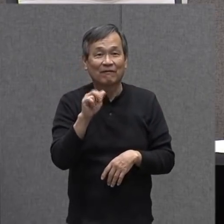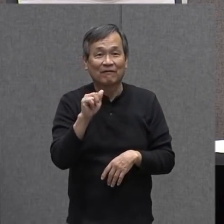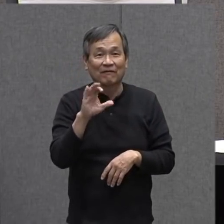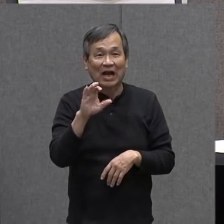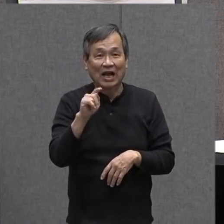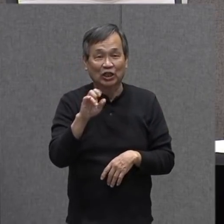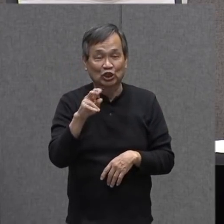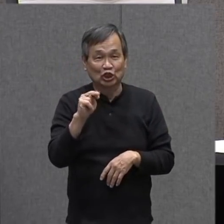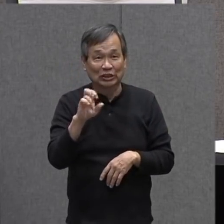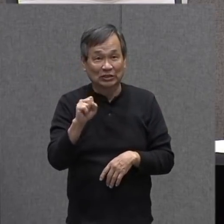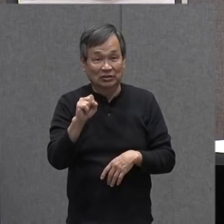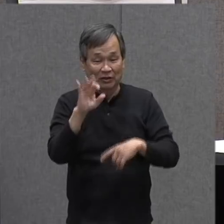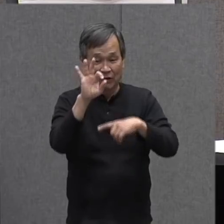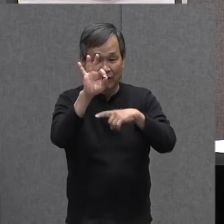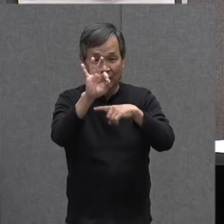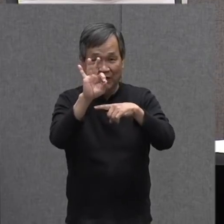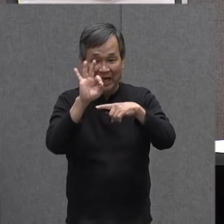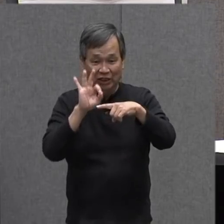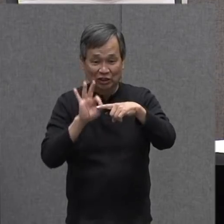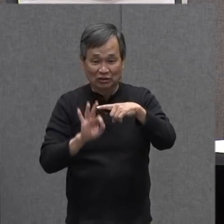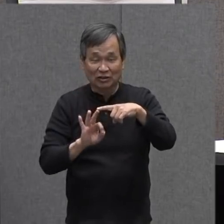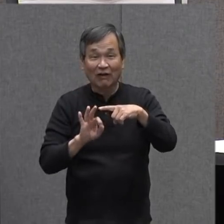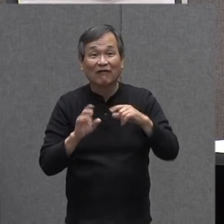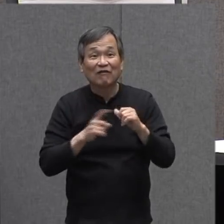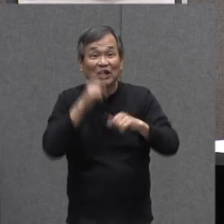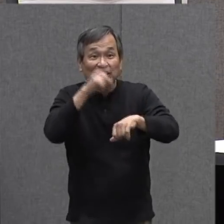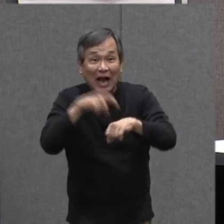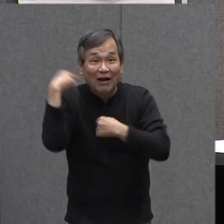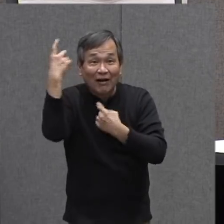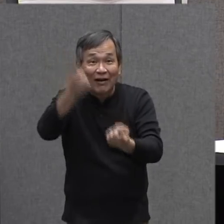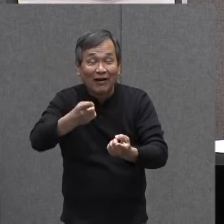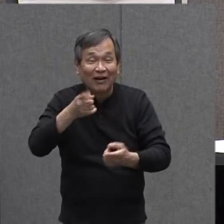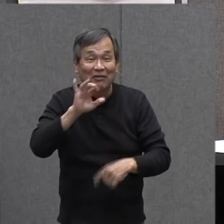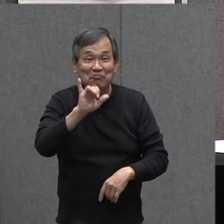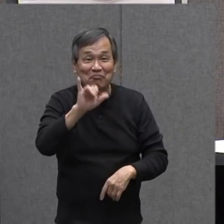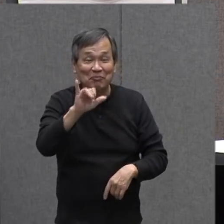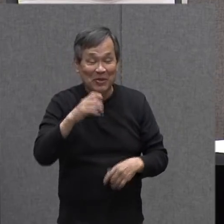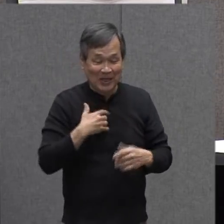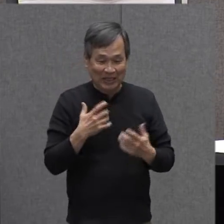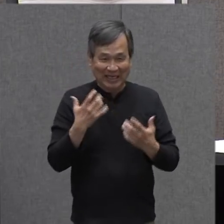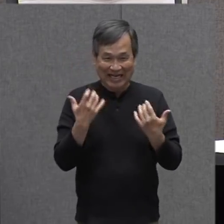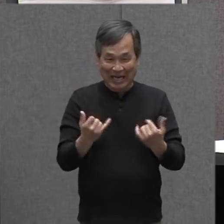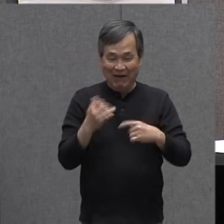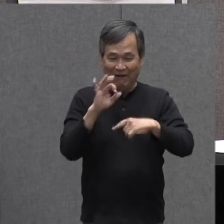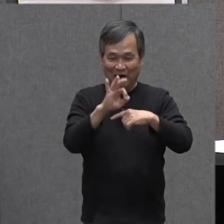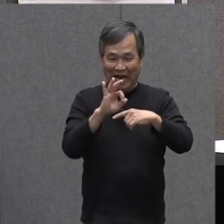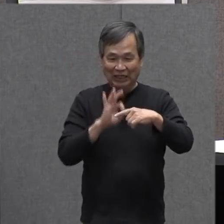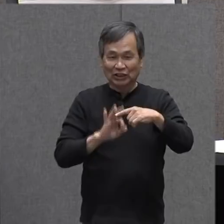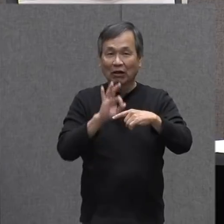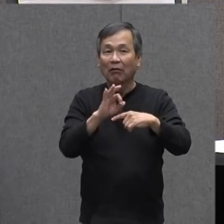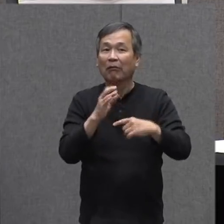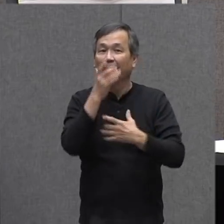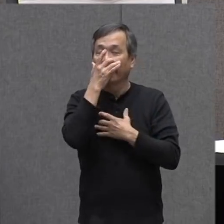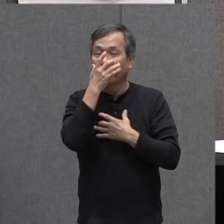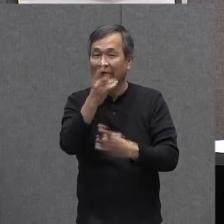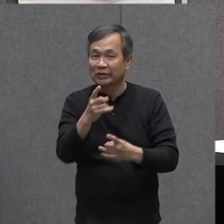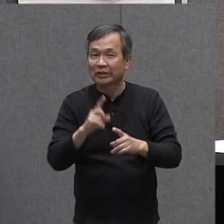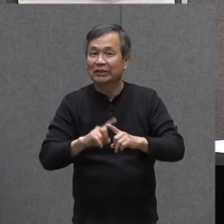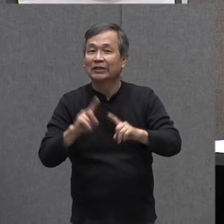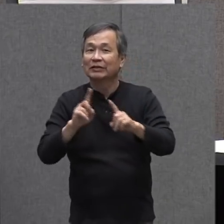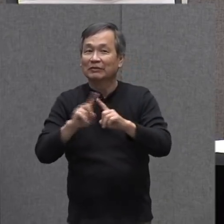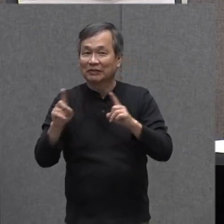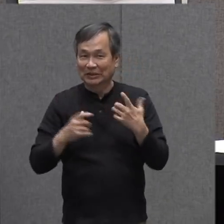a weight made up of our mass, how much we have, how much of us there is, times gravity.